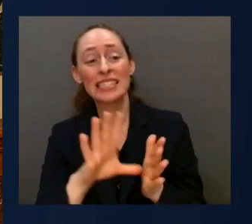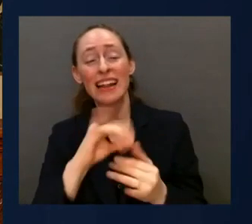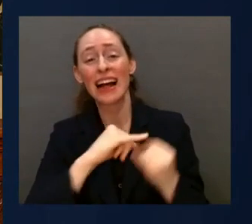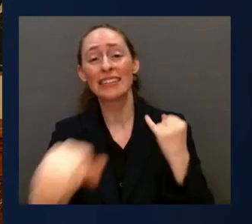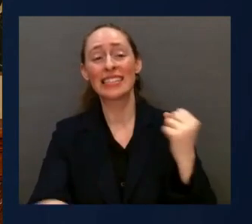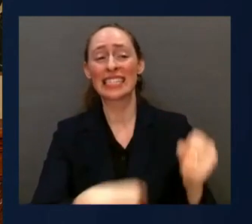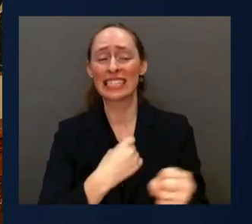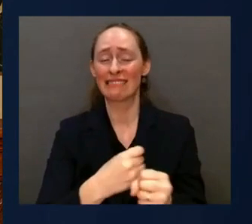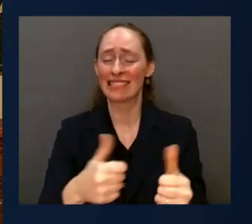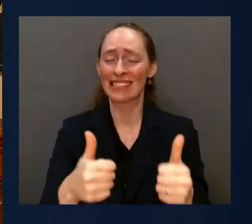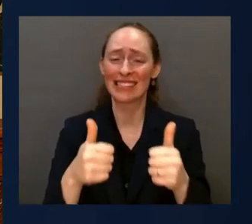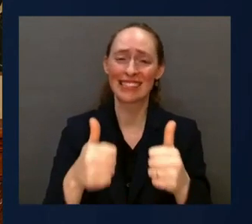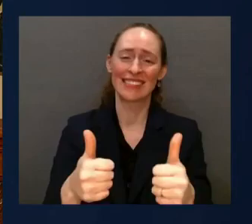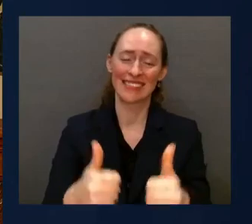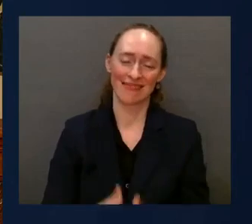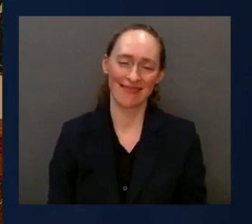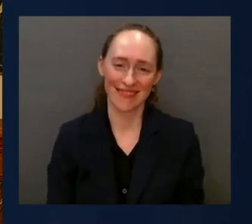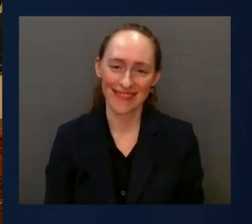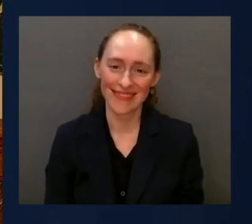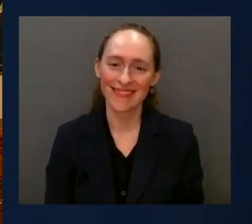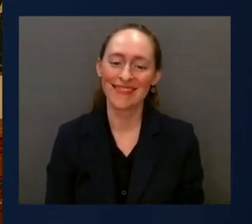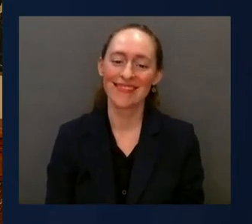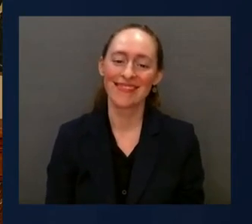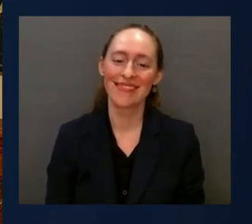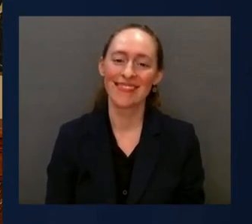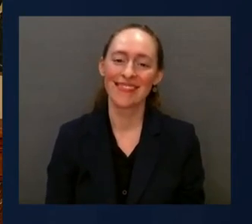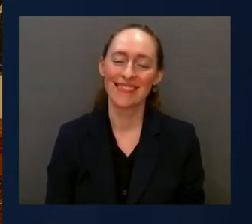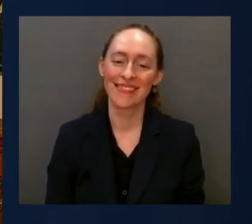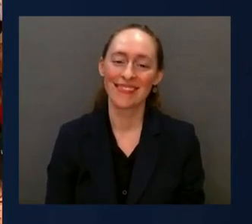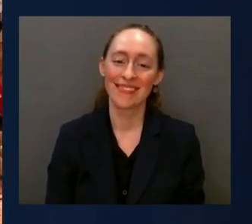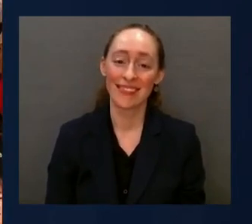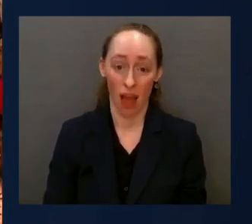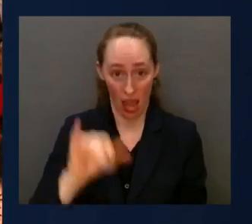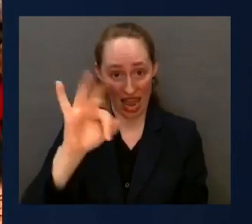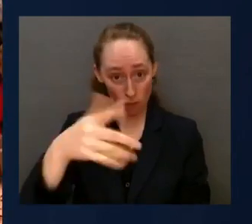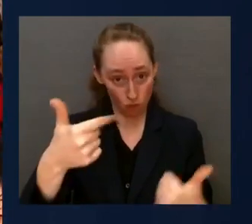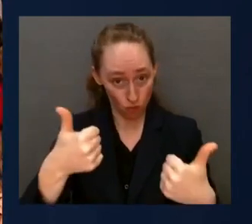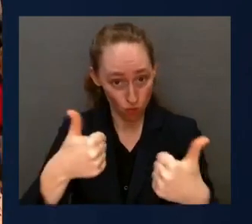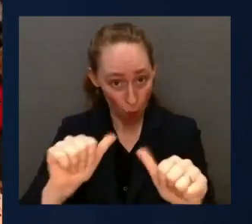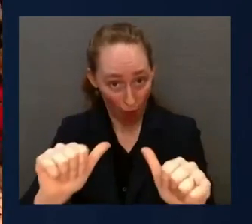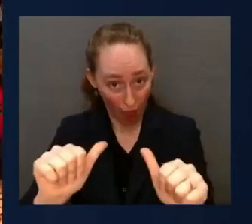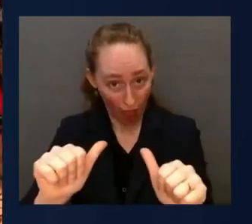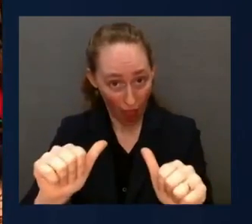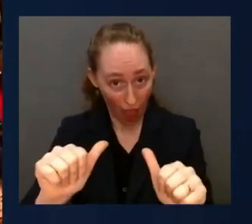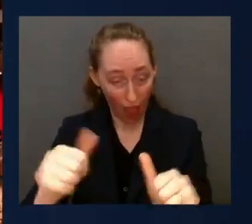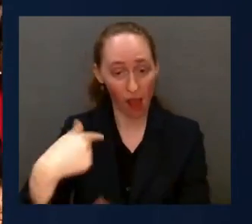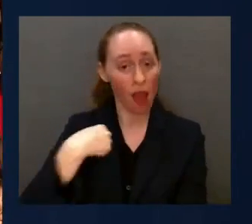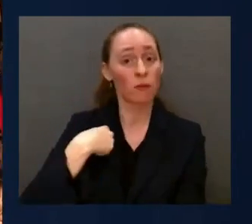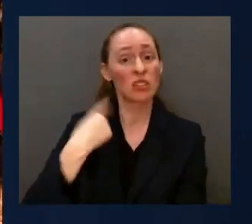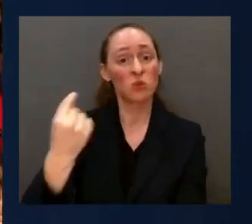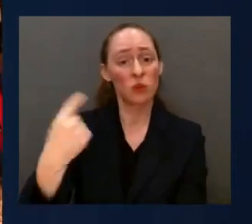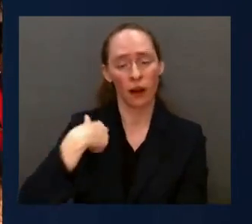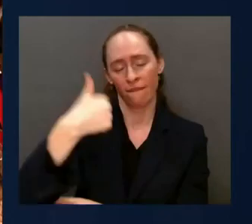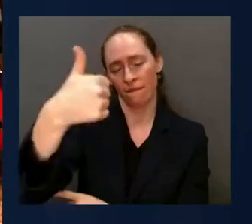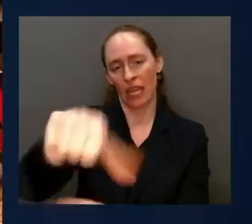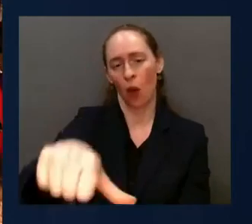jobs, I will veto it. Look,